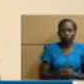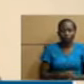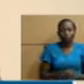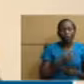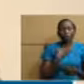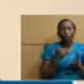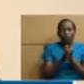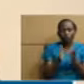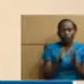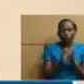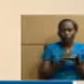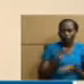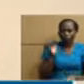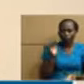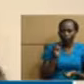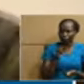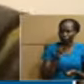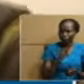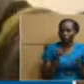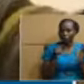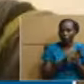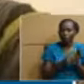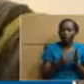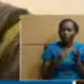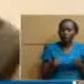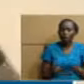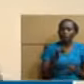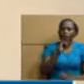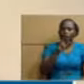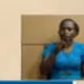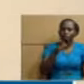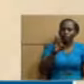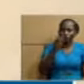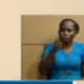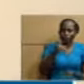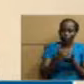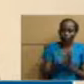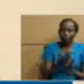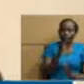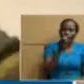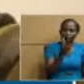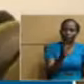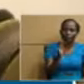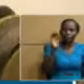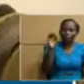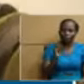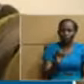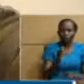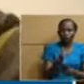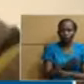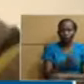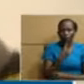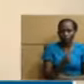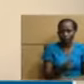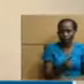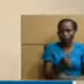highlight here and now that the informal sector comprises of 68%, not 84%, as earlier